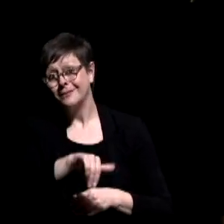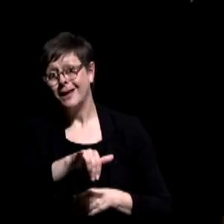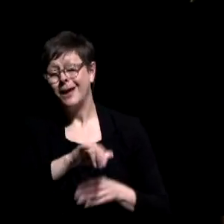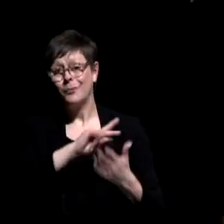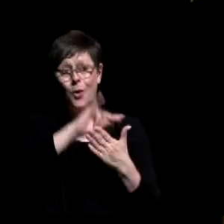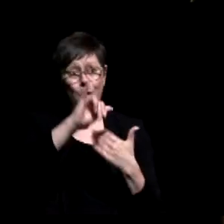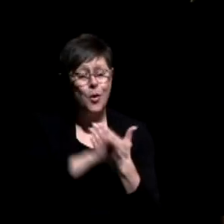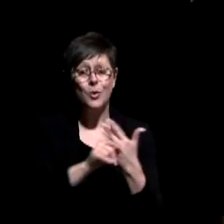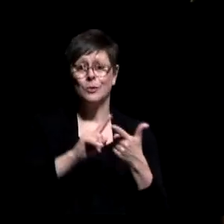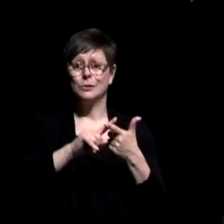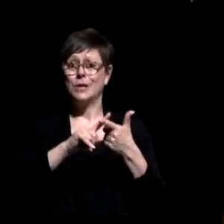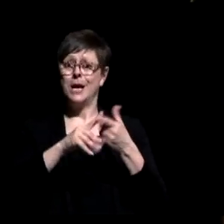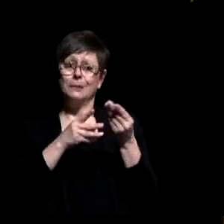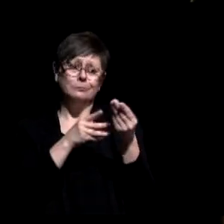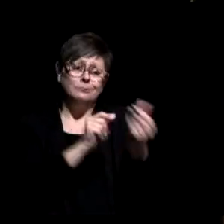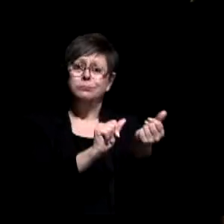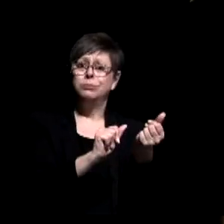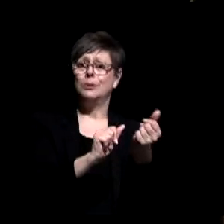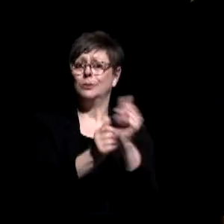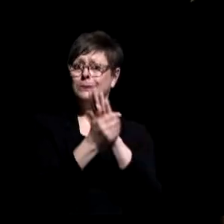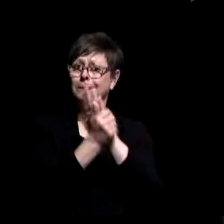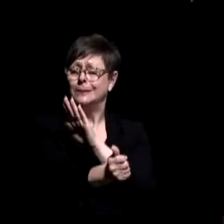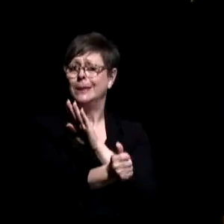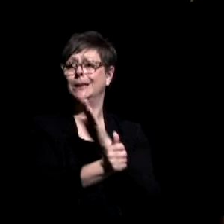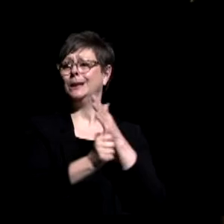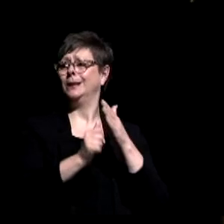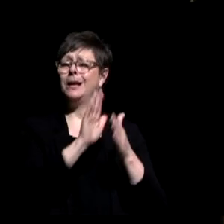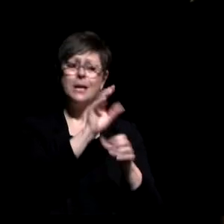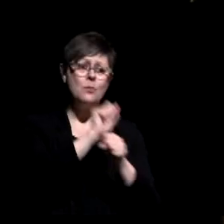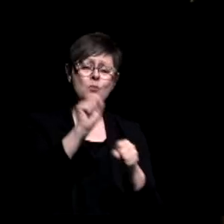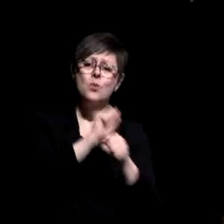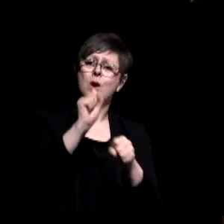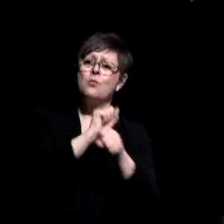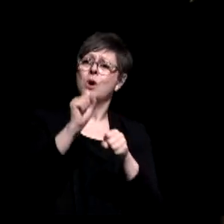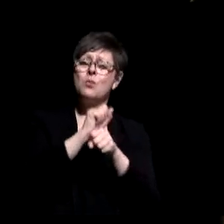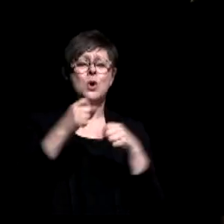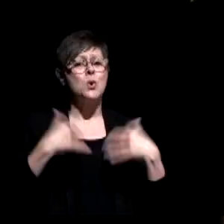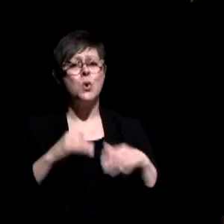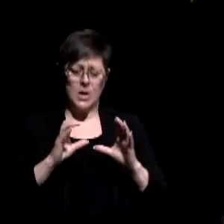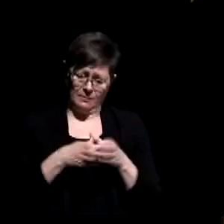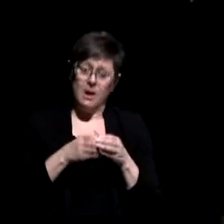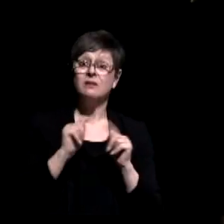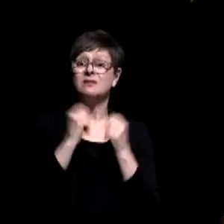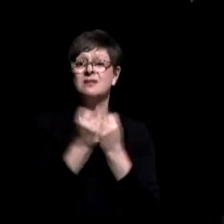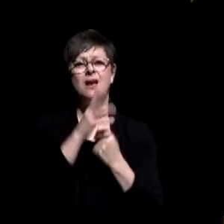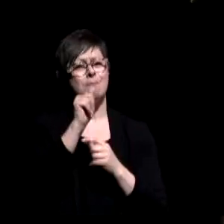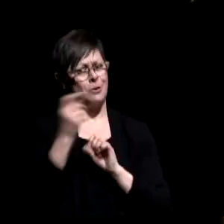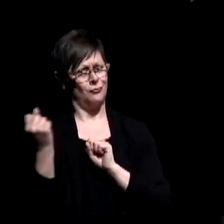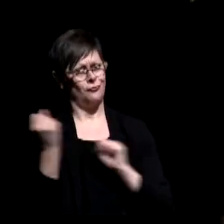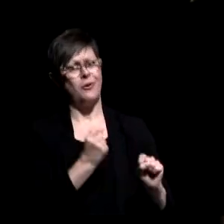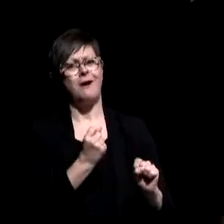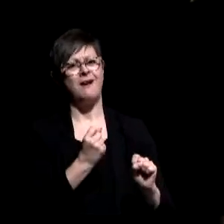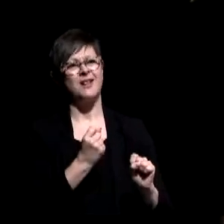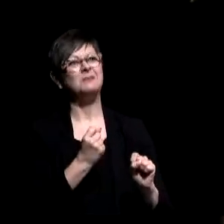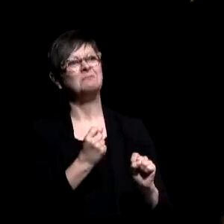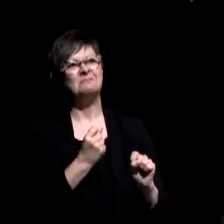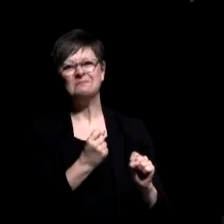the efficiency with which this team works, describing them as small but mighty does sound about